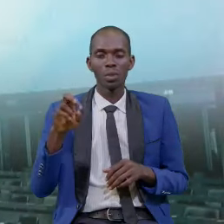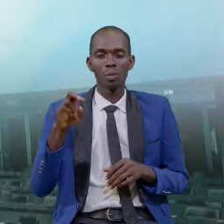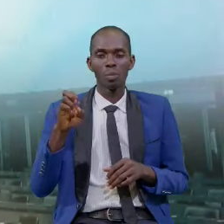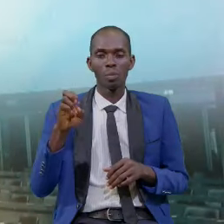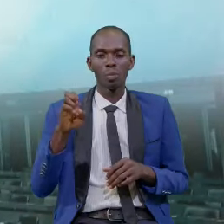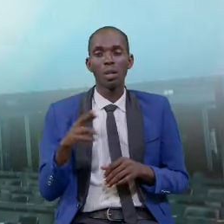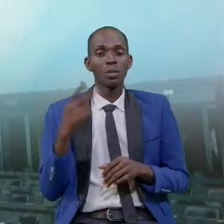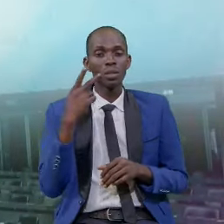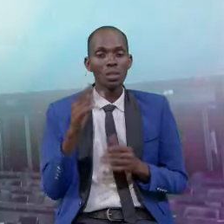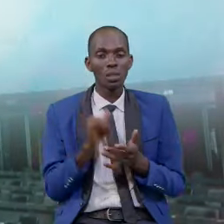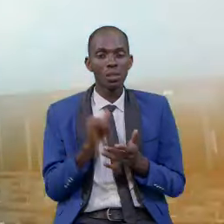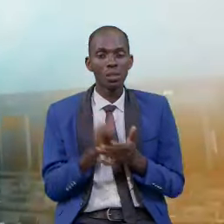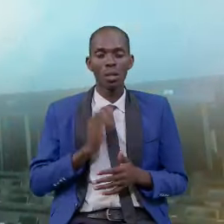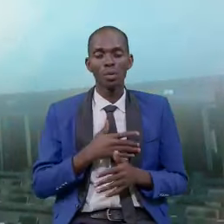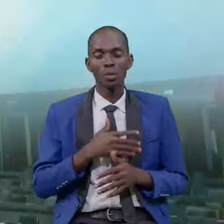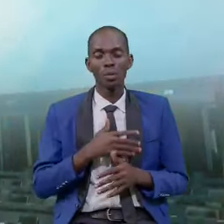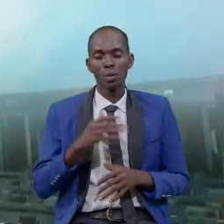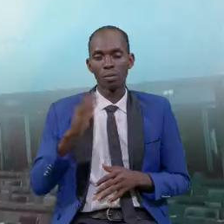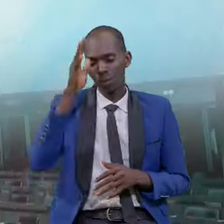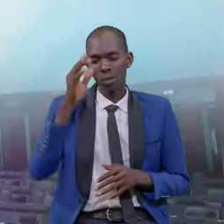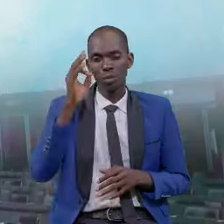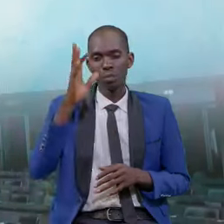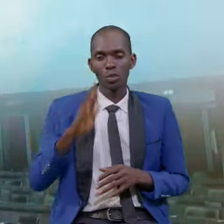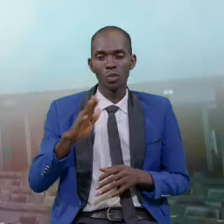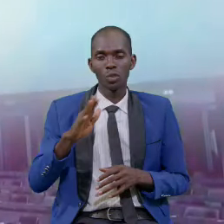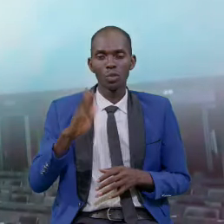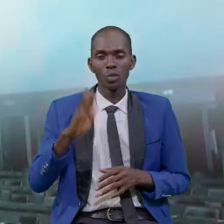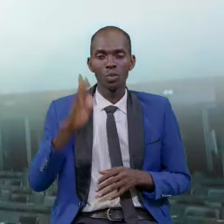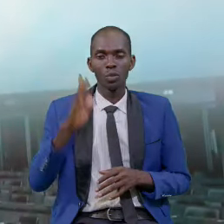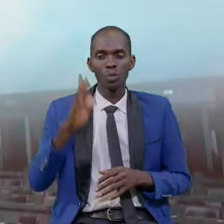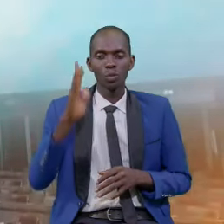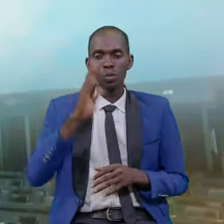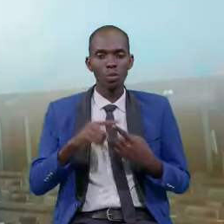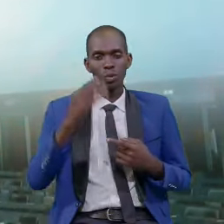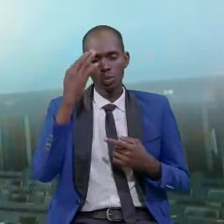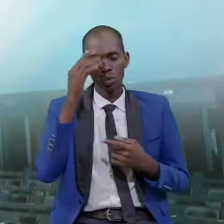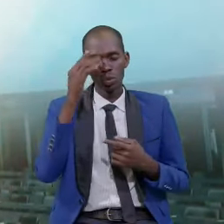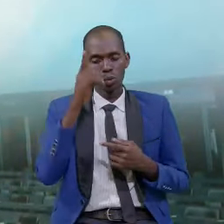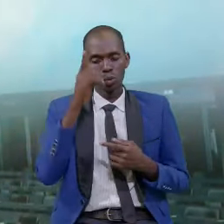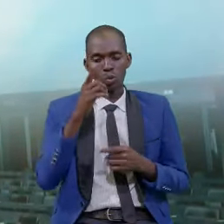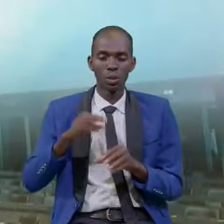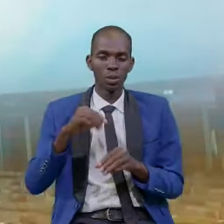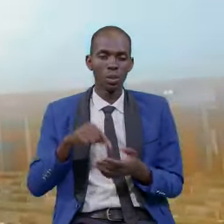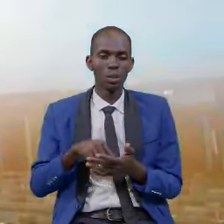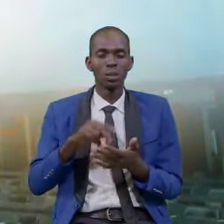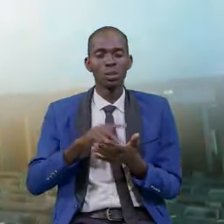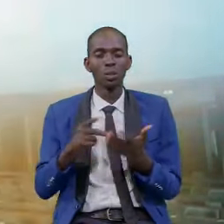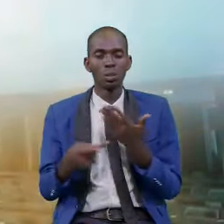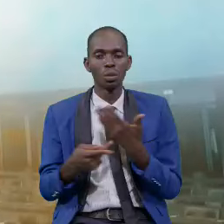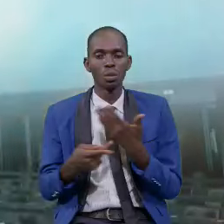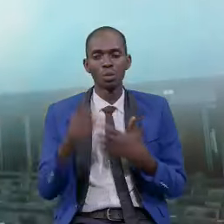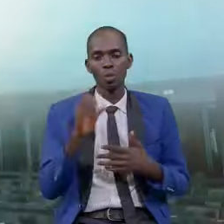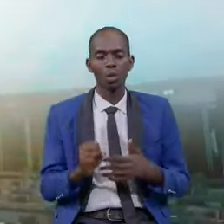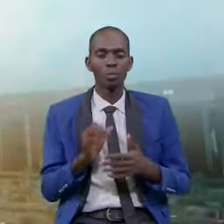join this special banquet. Then for the Alpha Location, Believers Banquet